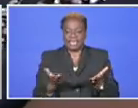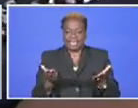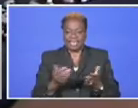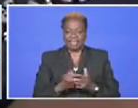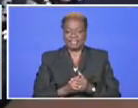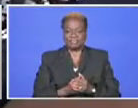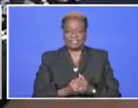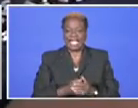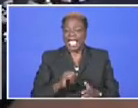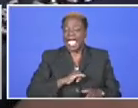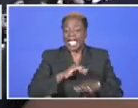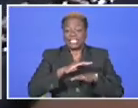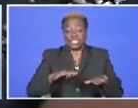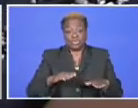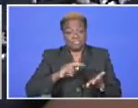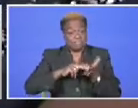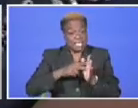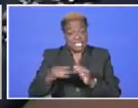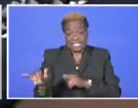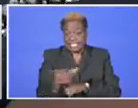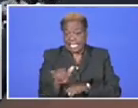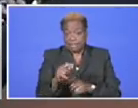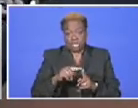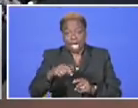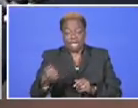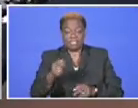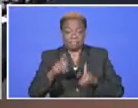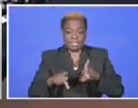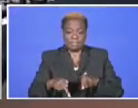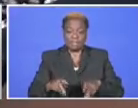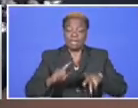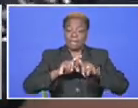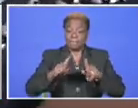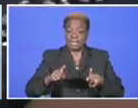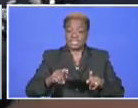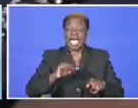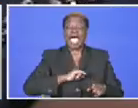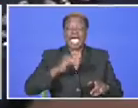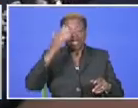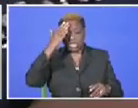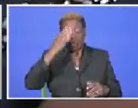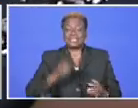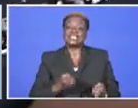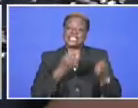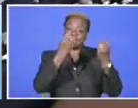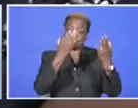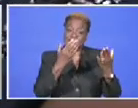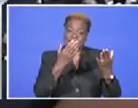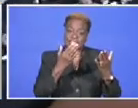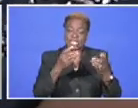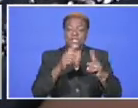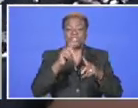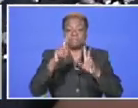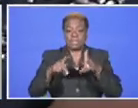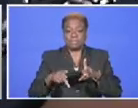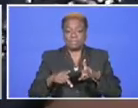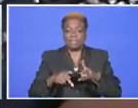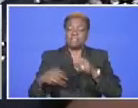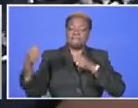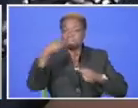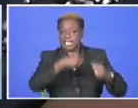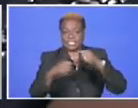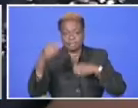don't know if it means the same thing to other people, but when I know personally of the sacrifices people made fighting for our democracy and